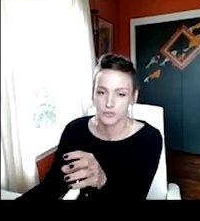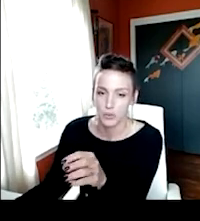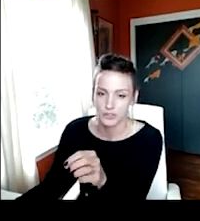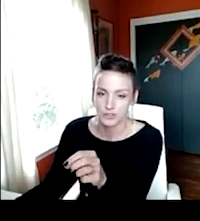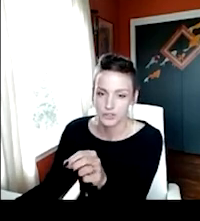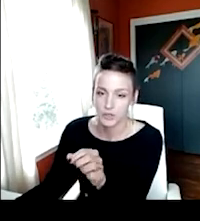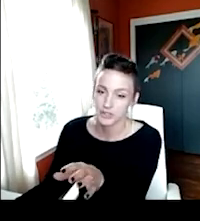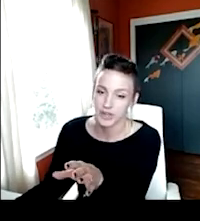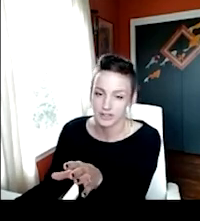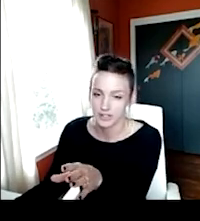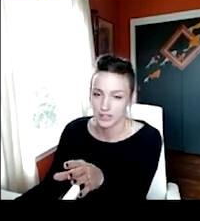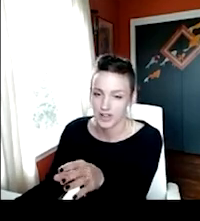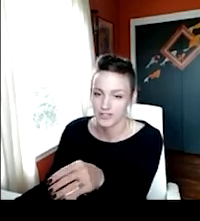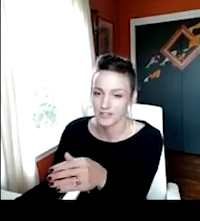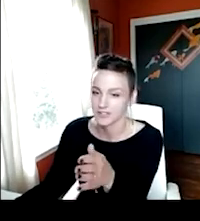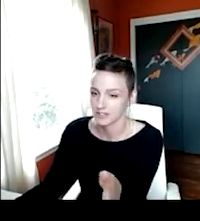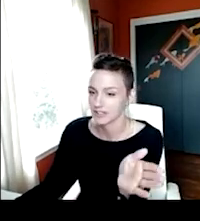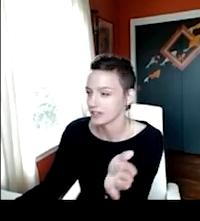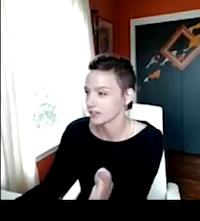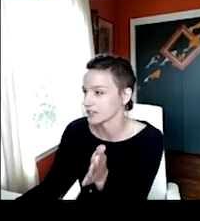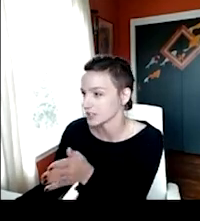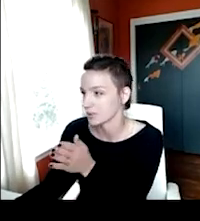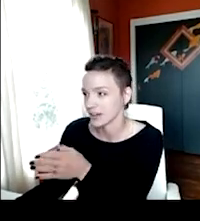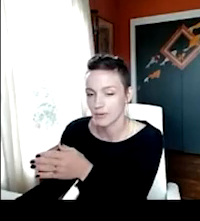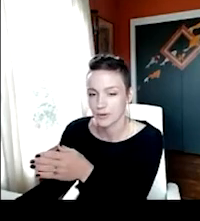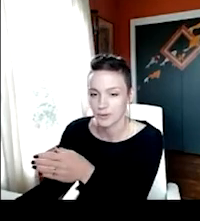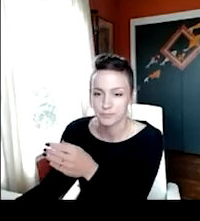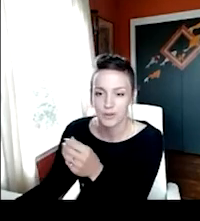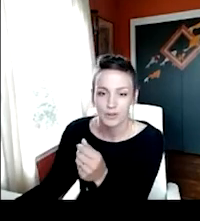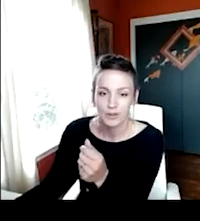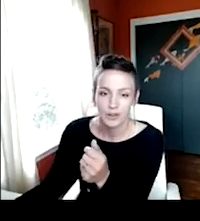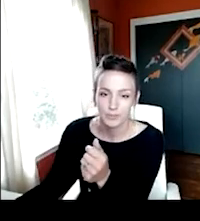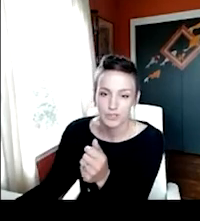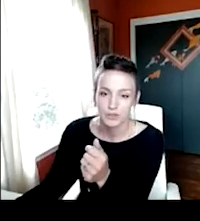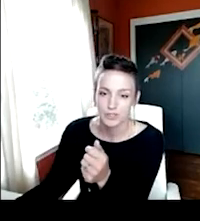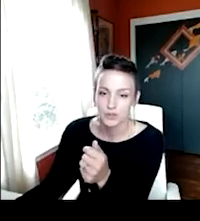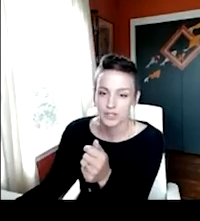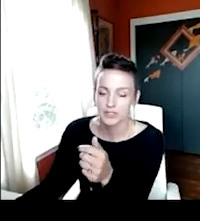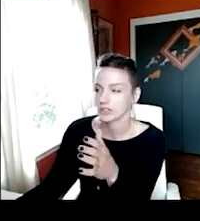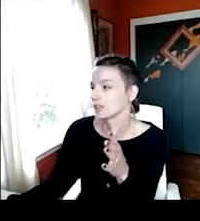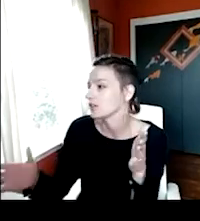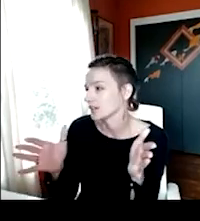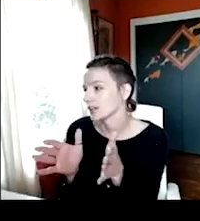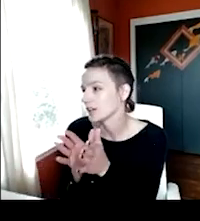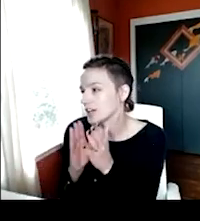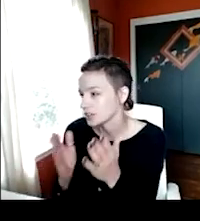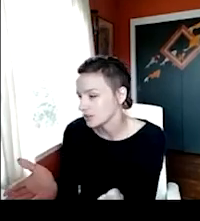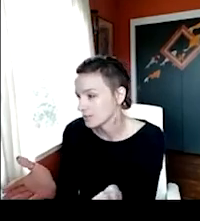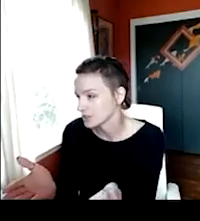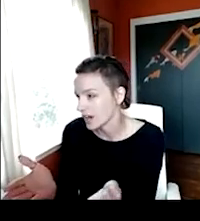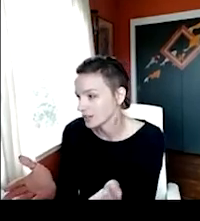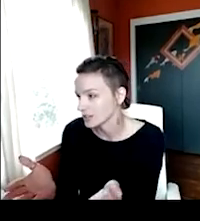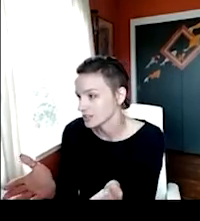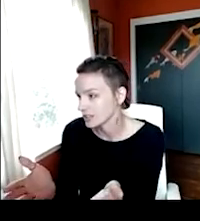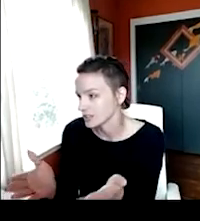about 4 students. We also had the luxury of having a facilitator in each breakout room, but you can do it so you can issue them